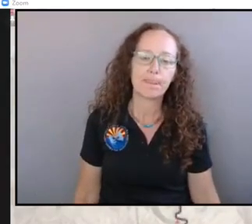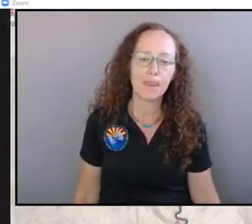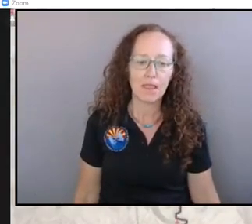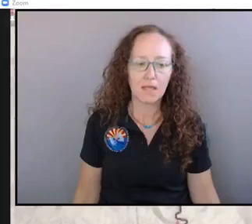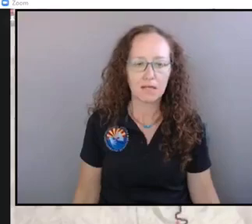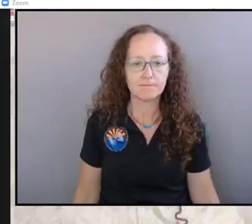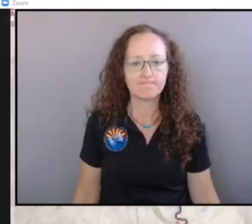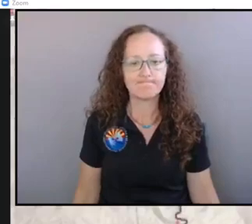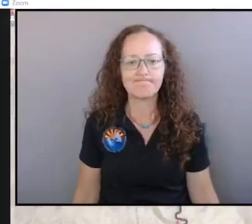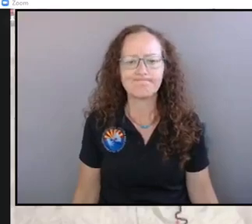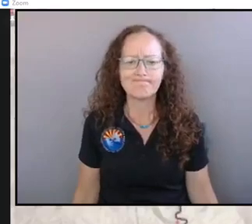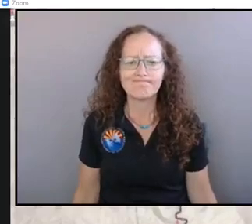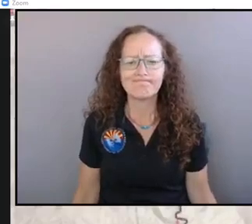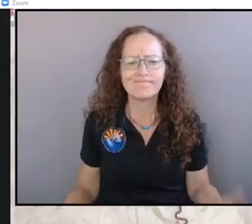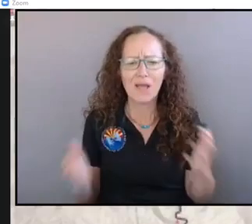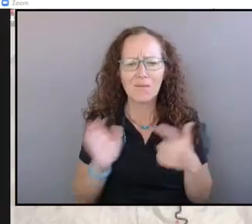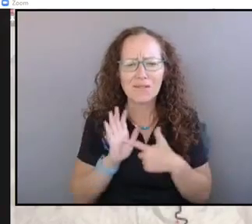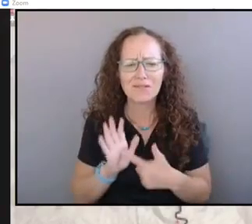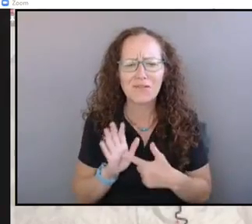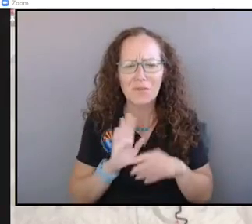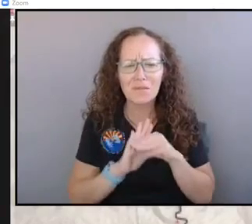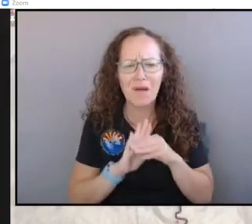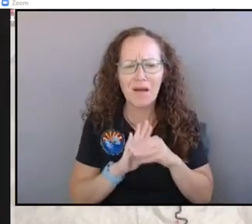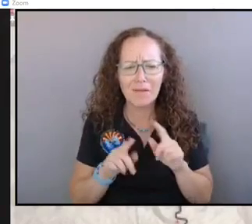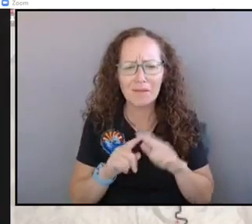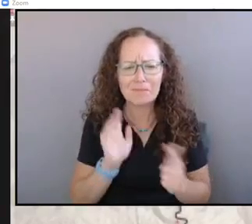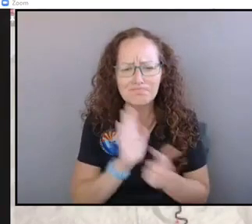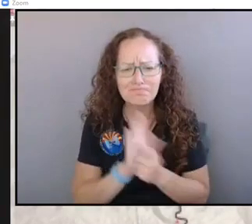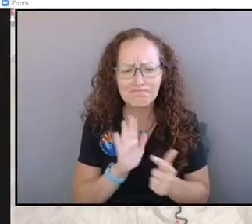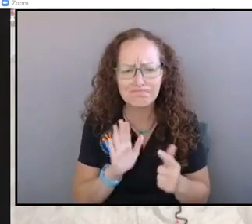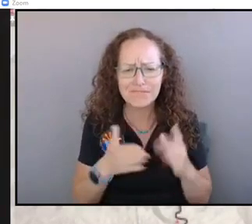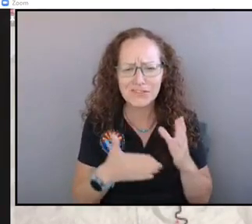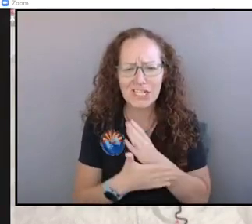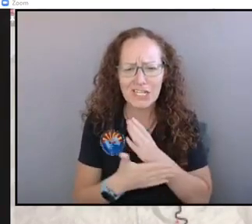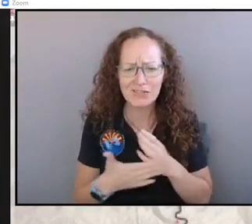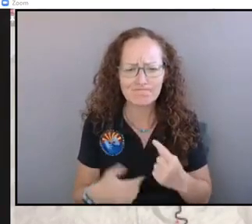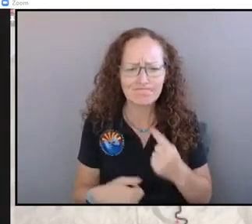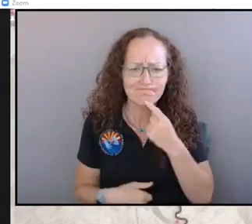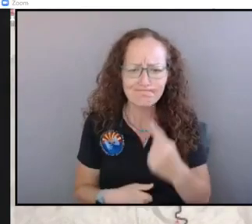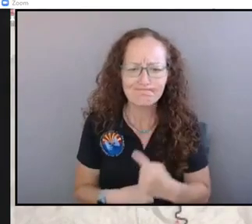model for that, but still can't share. But so